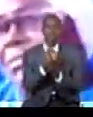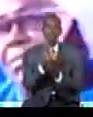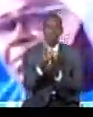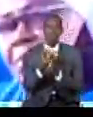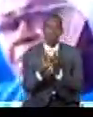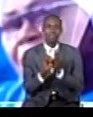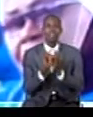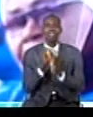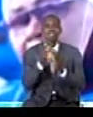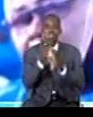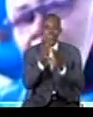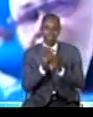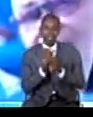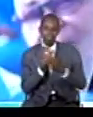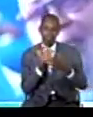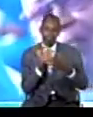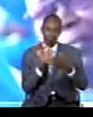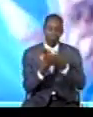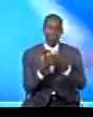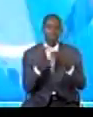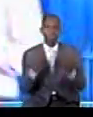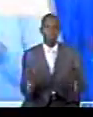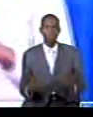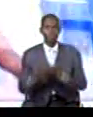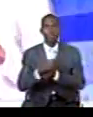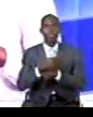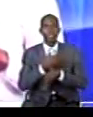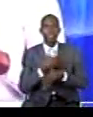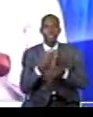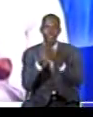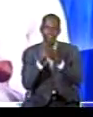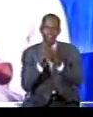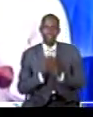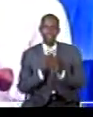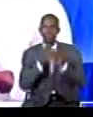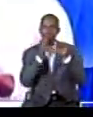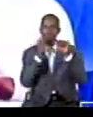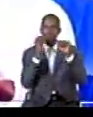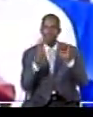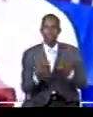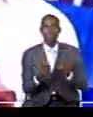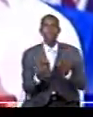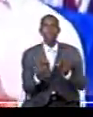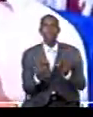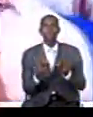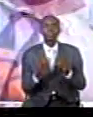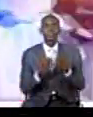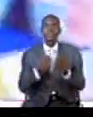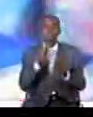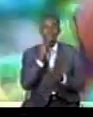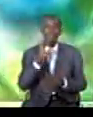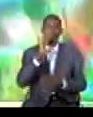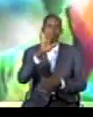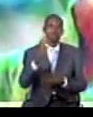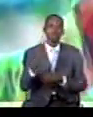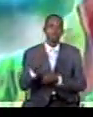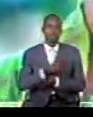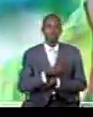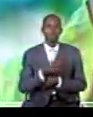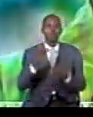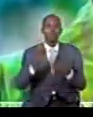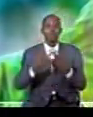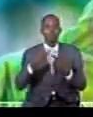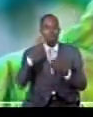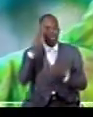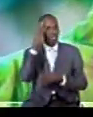Get connected today and get blessed. It's day four, your day to